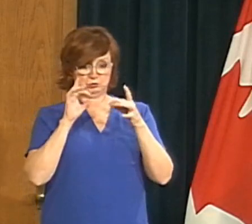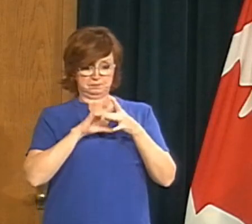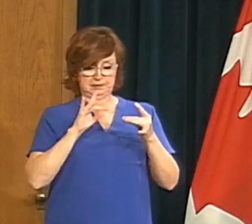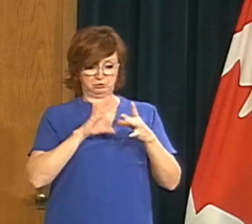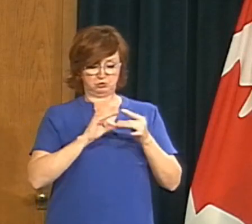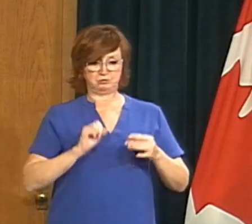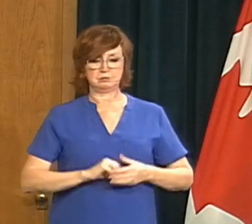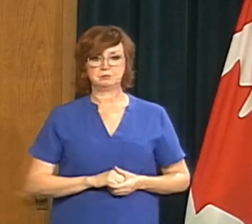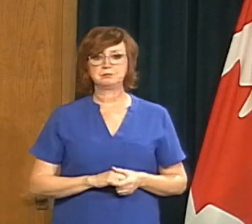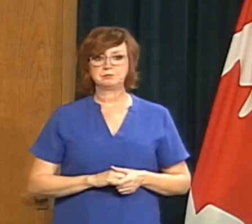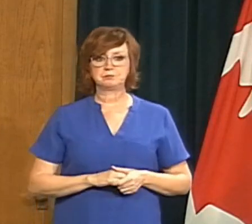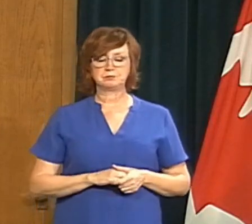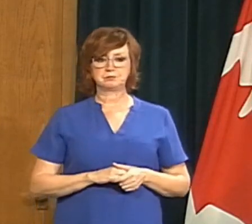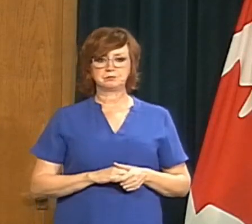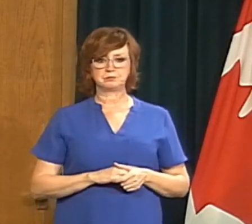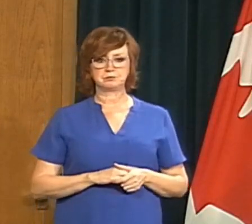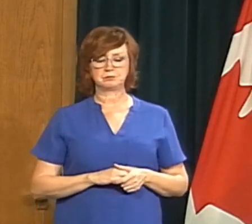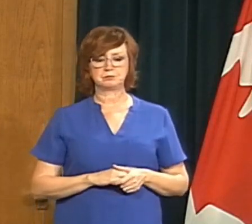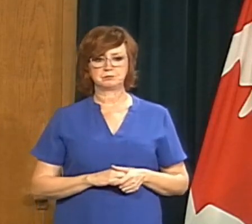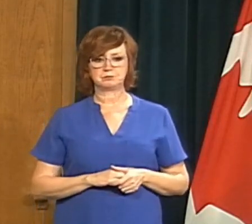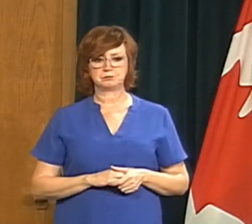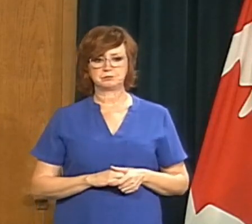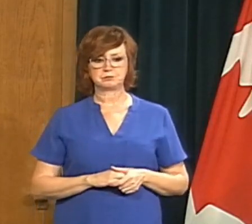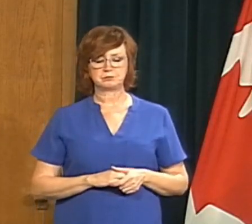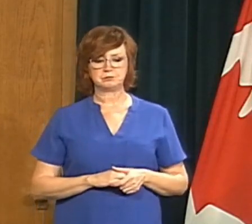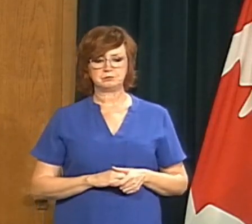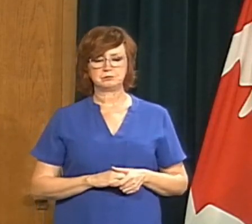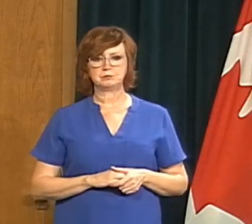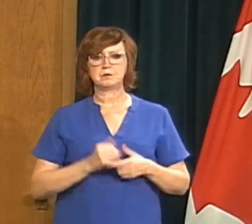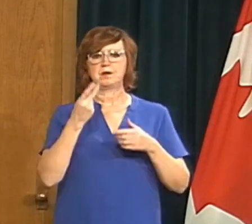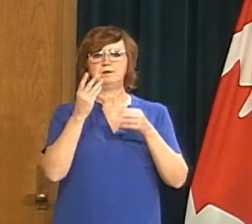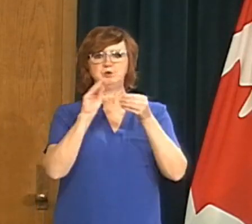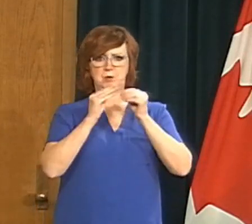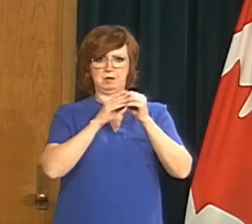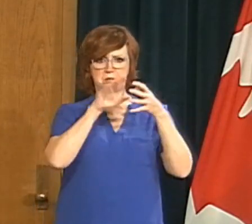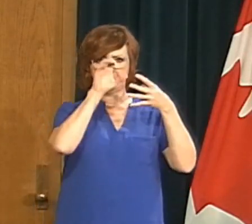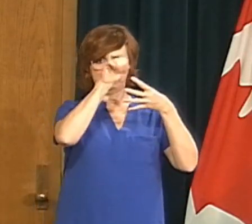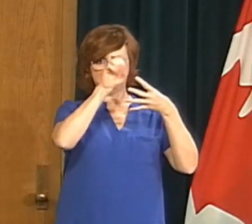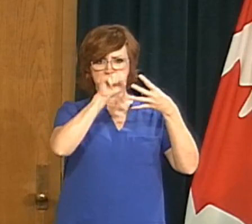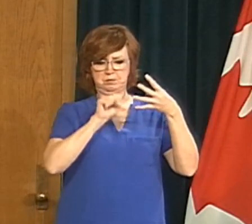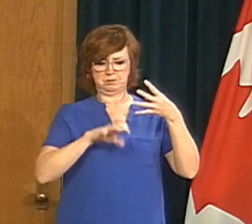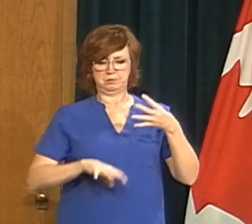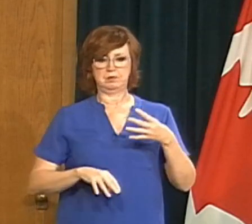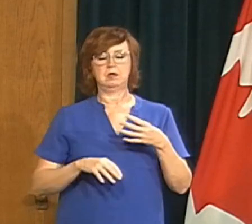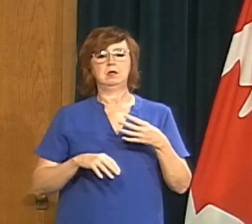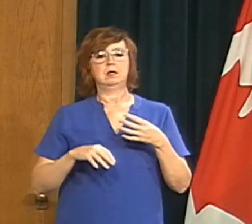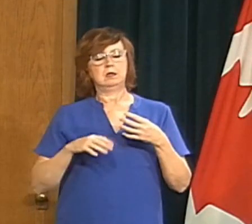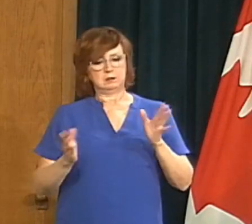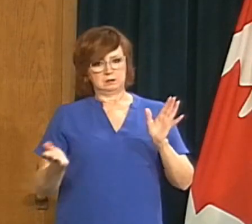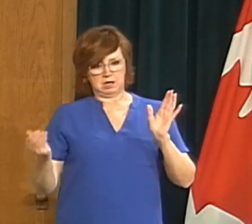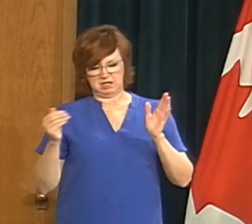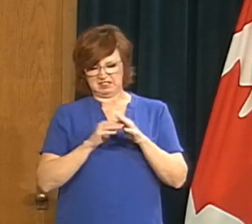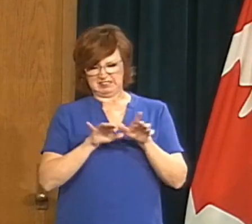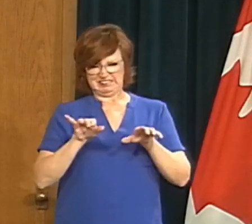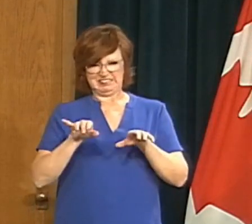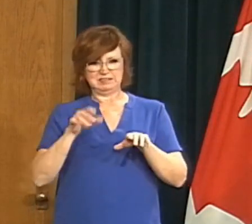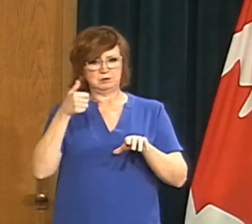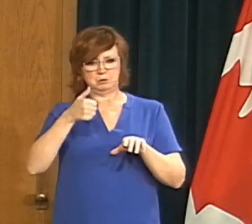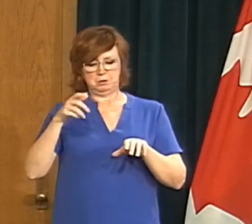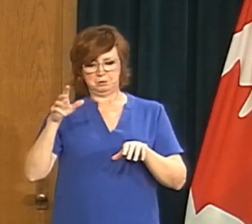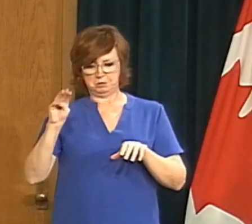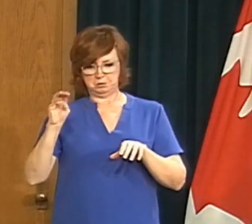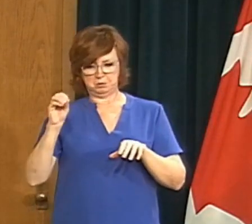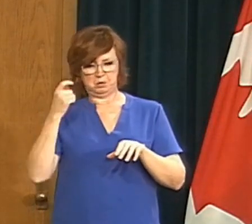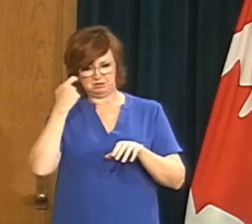some detailed numbers from today, which again reconfirm that we have very